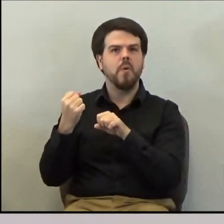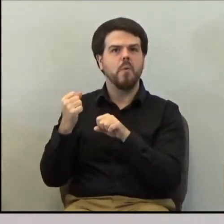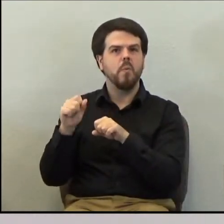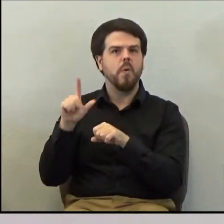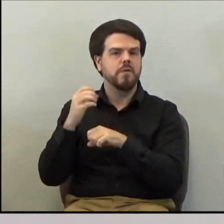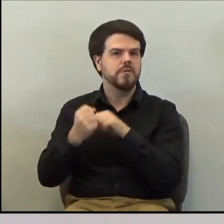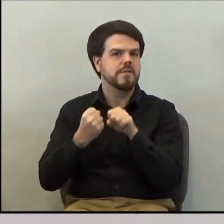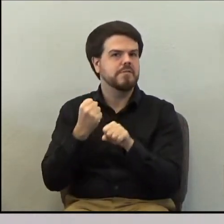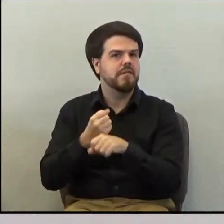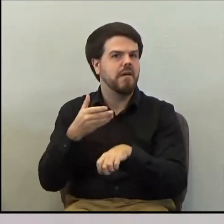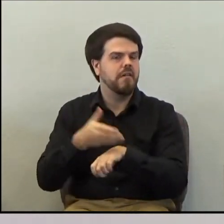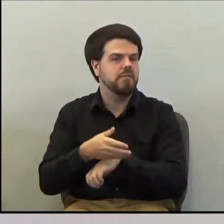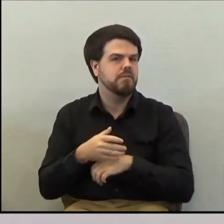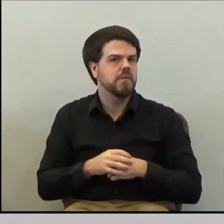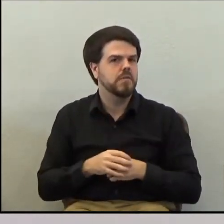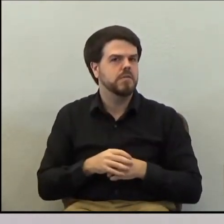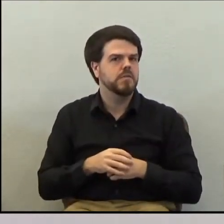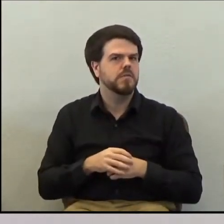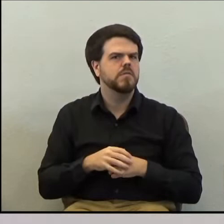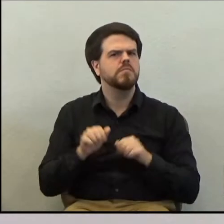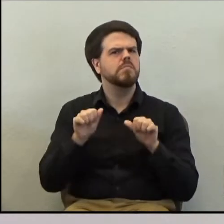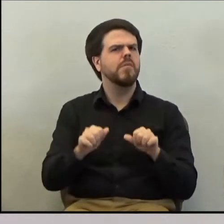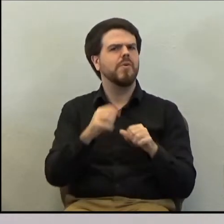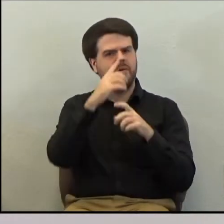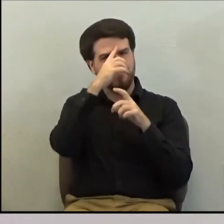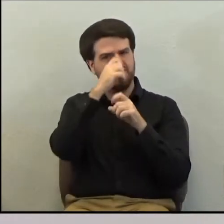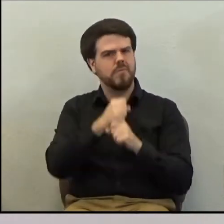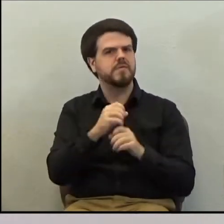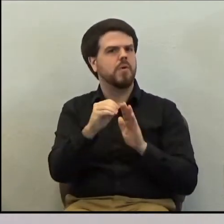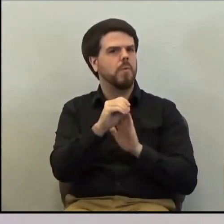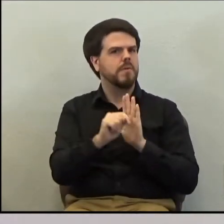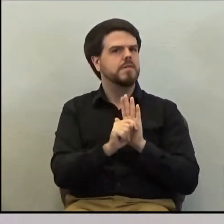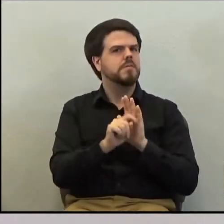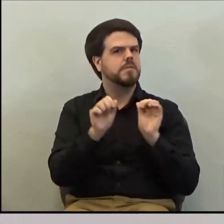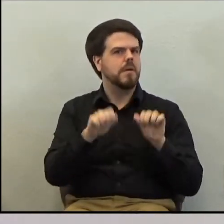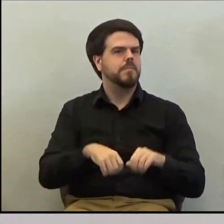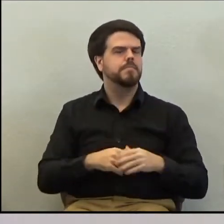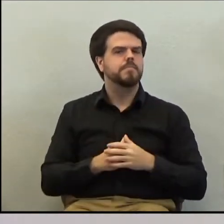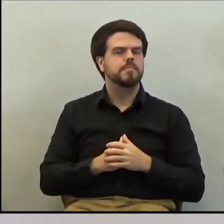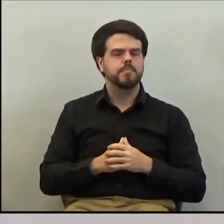any mistakes. So we can trust the Old Testament.